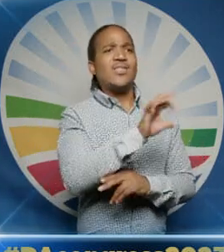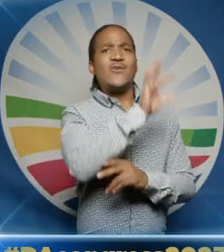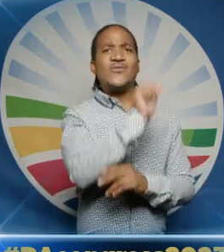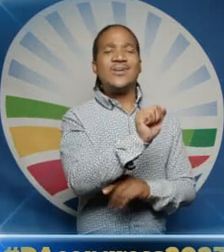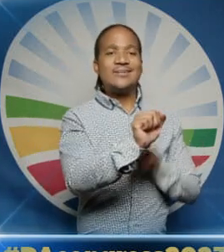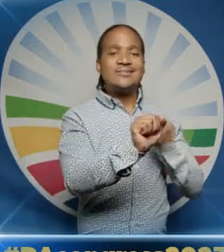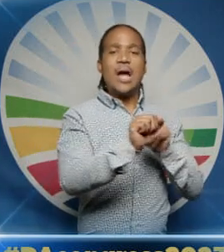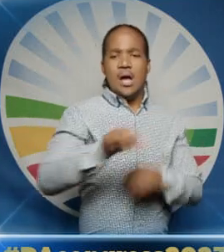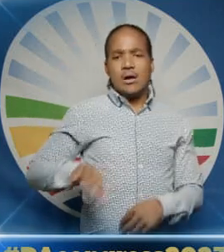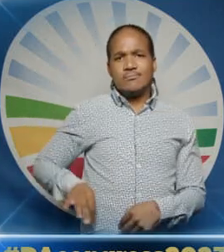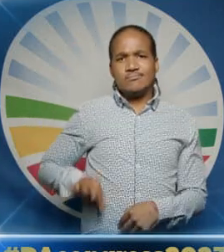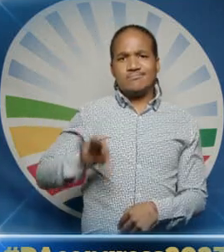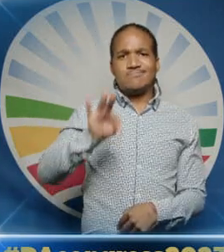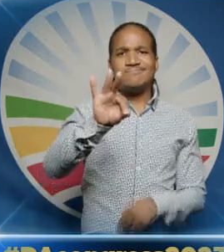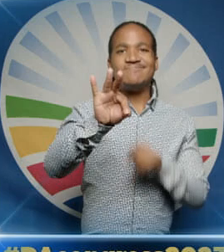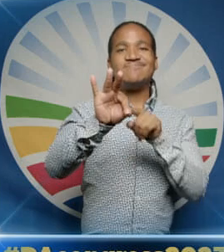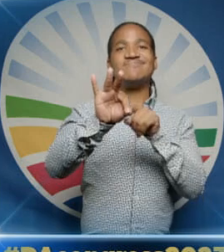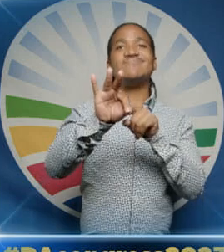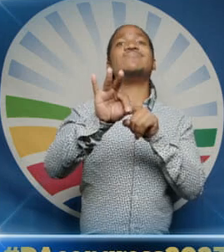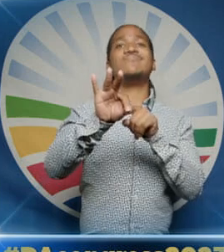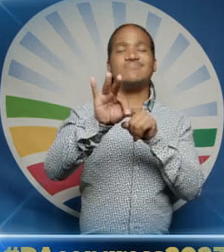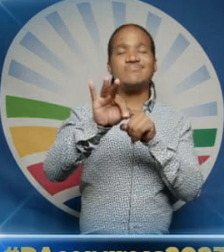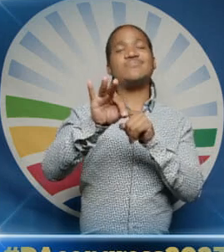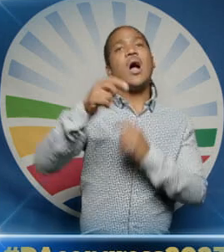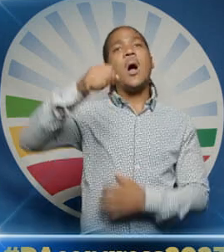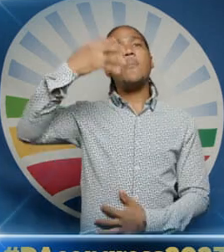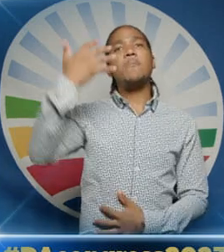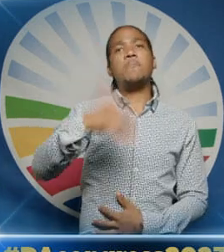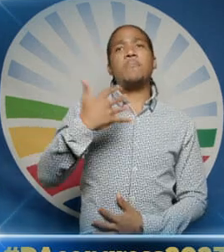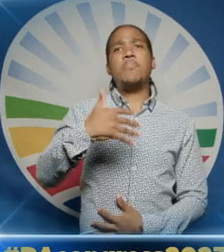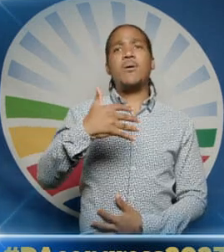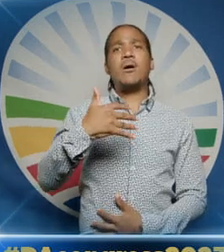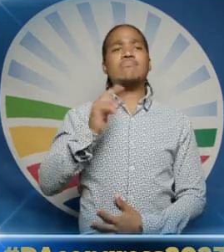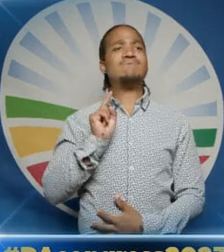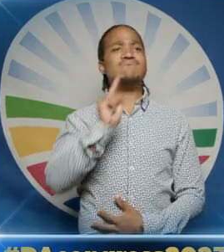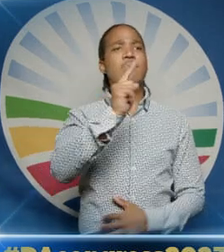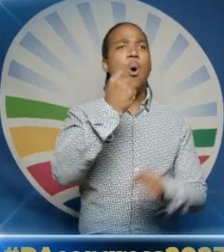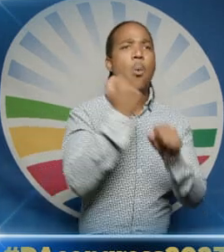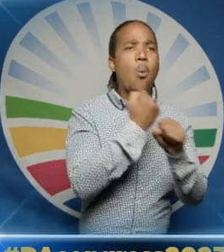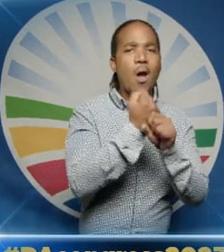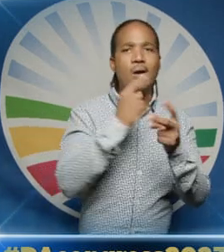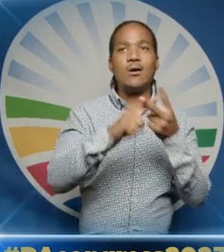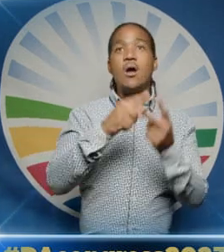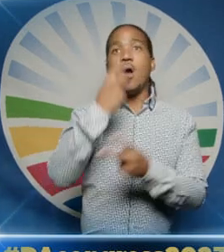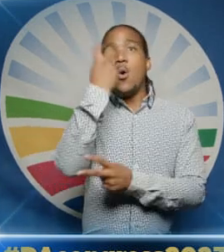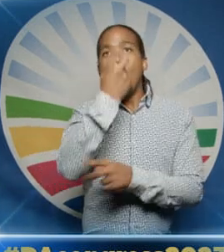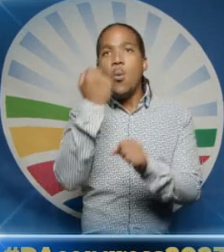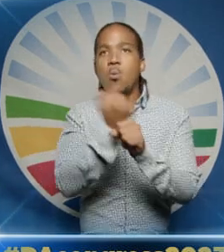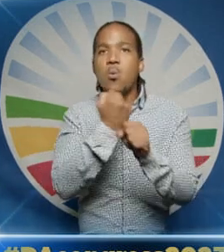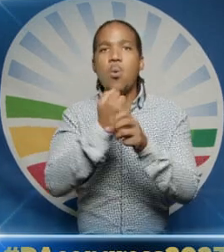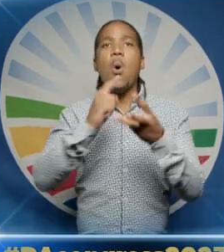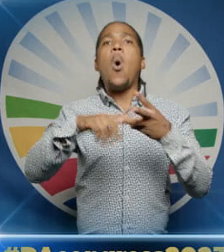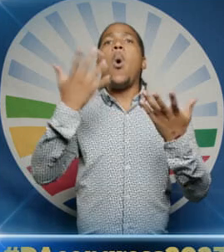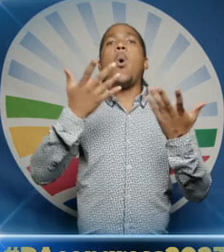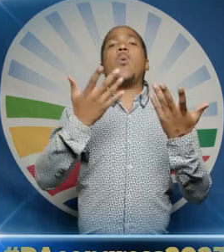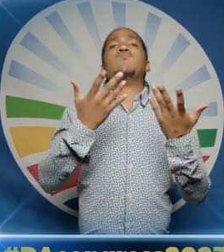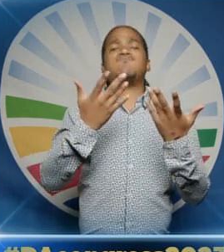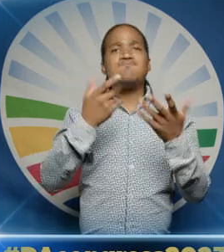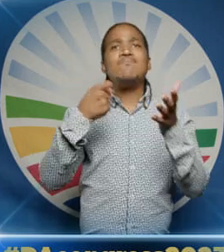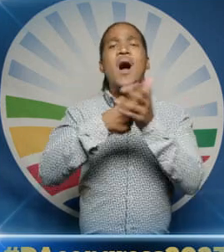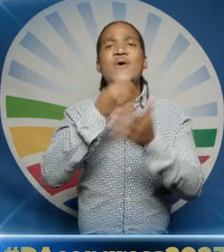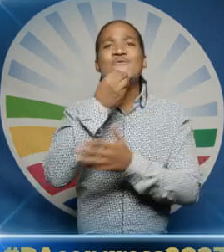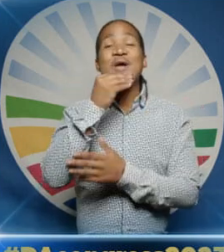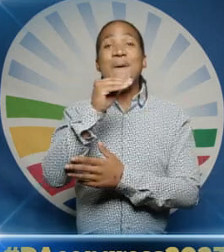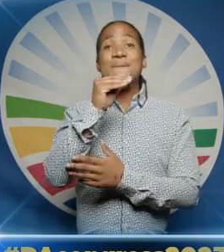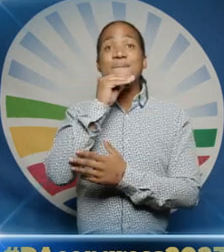costs them more to go to work and go buy food or go look for a job. This has meant that the cost